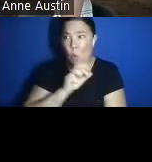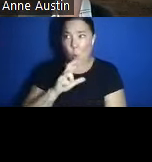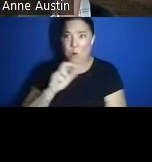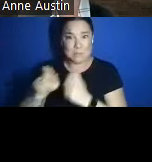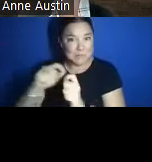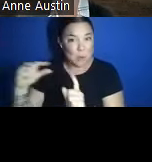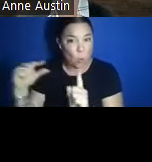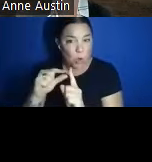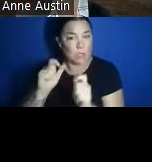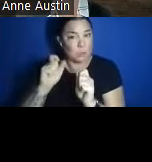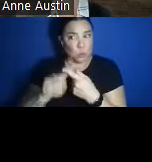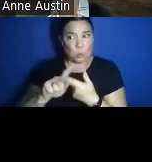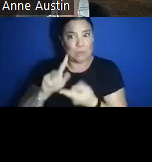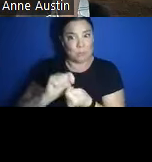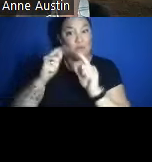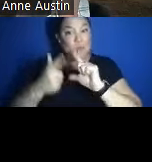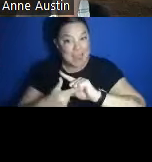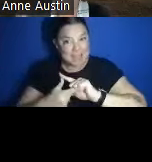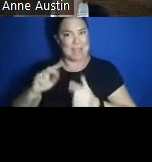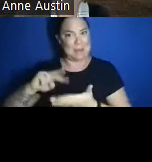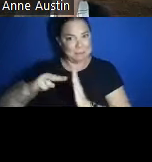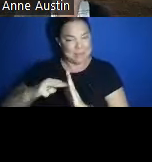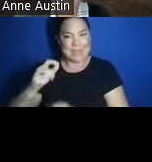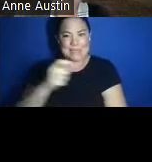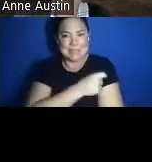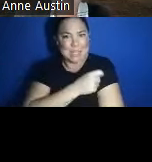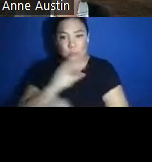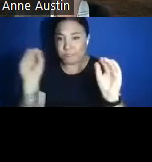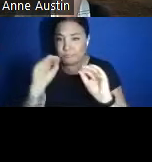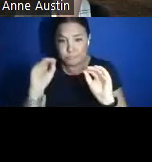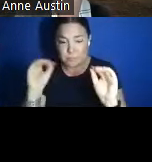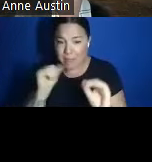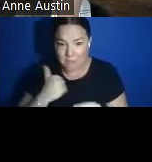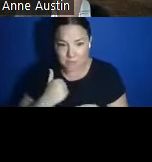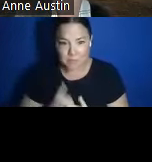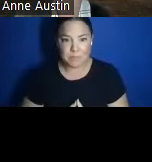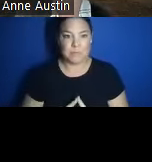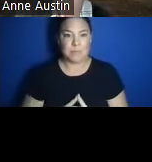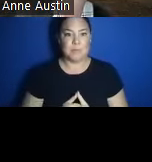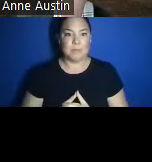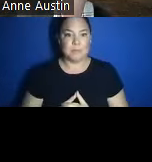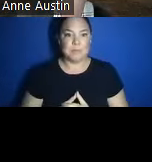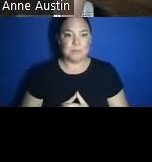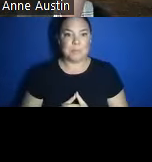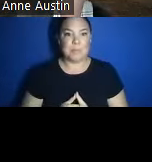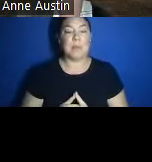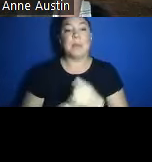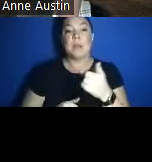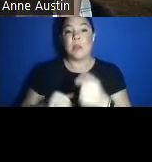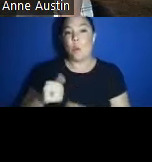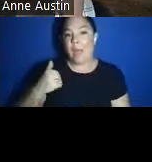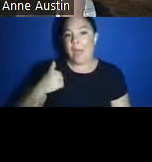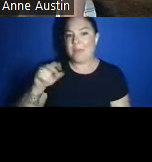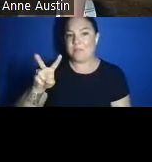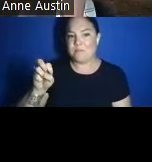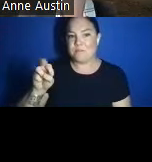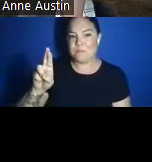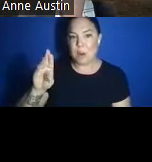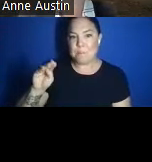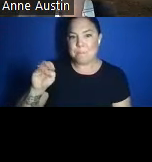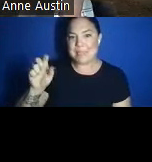as tattoo. The closest thing we have to this is this verb metin, which is used in